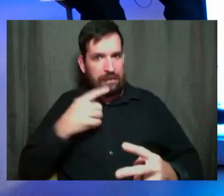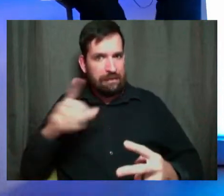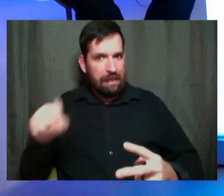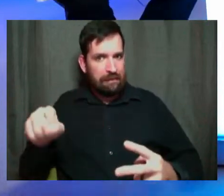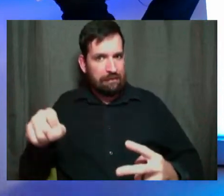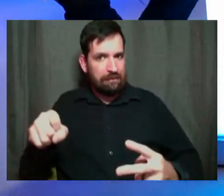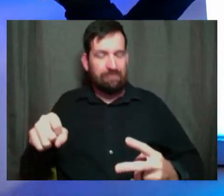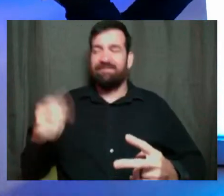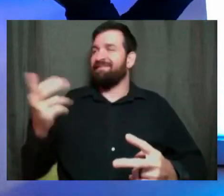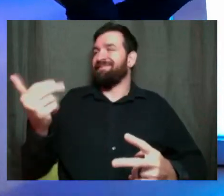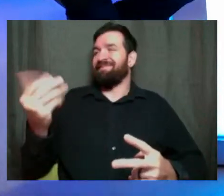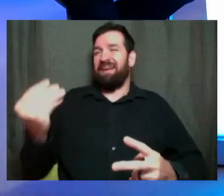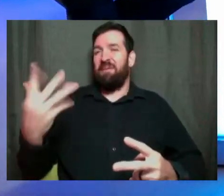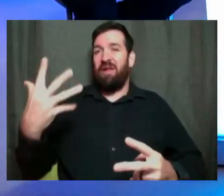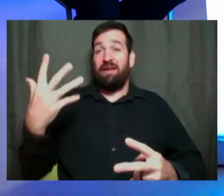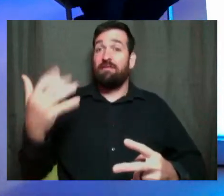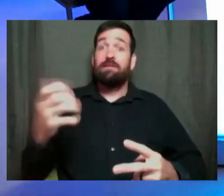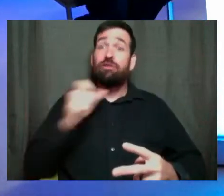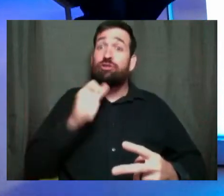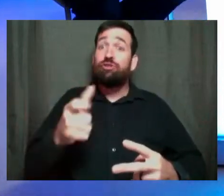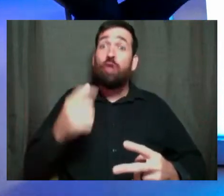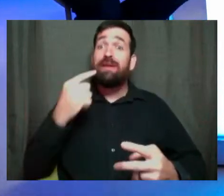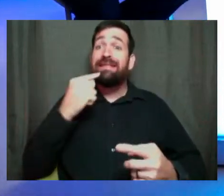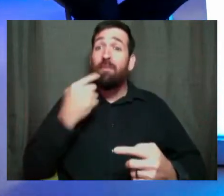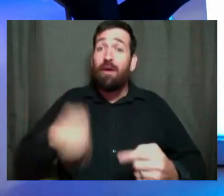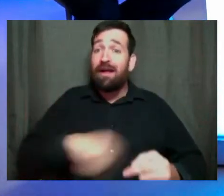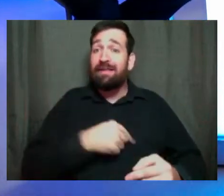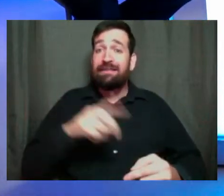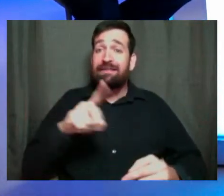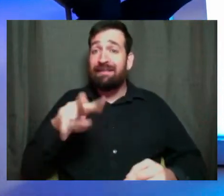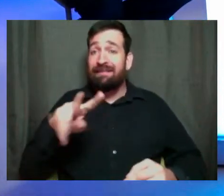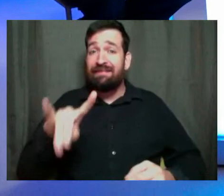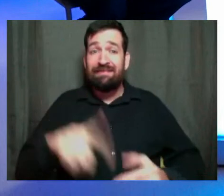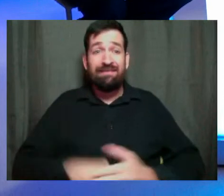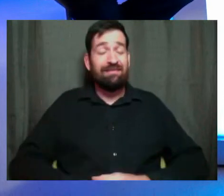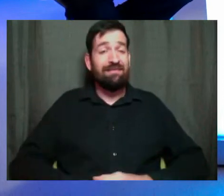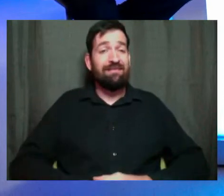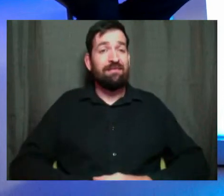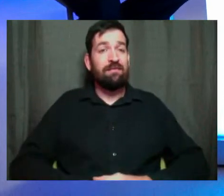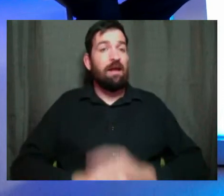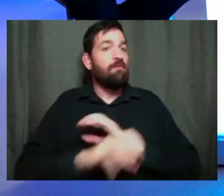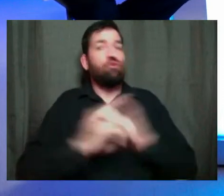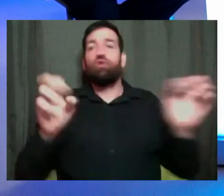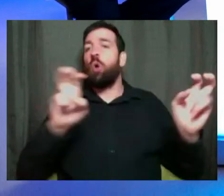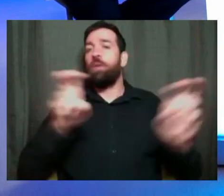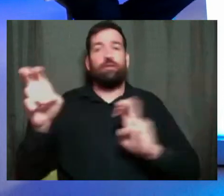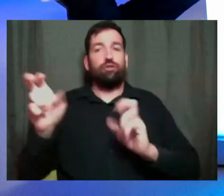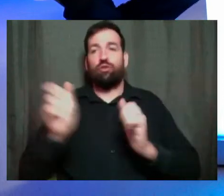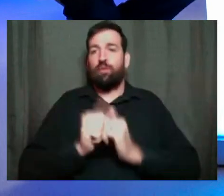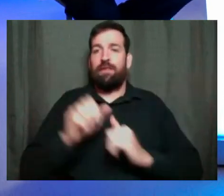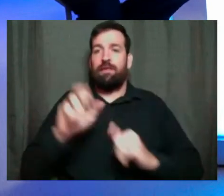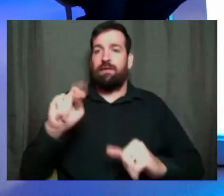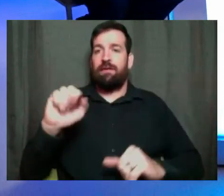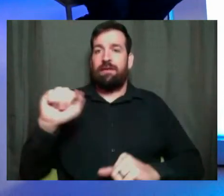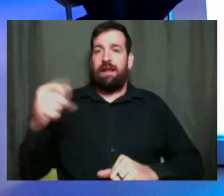on now. Don't let us down, We Damien. love our naps. I have no issue at all with naps as long as that